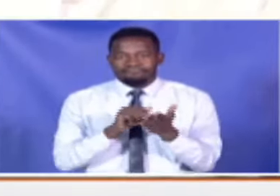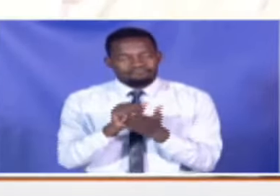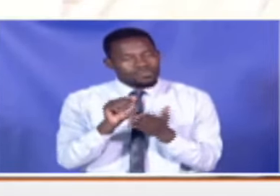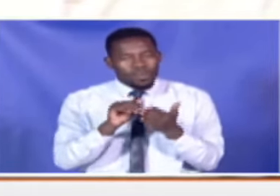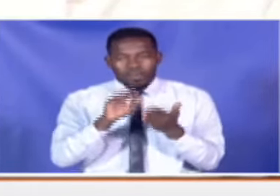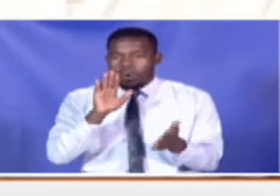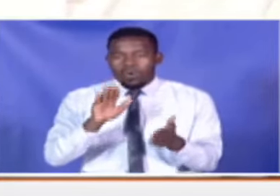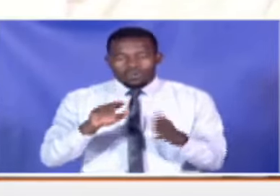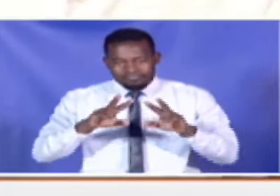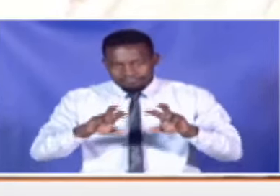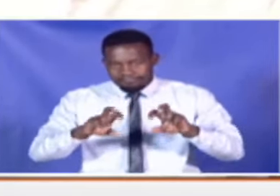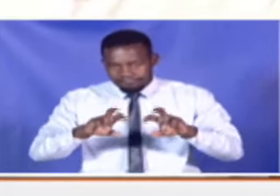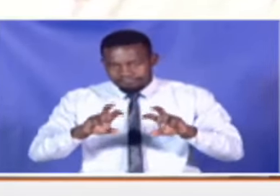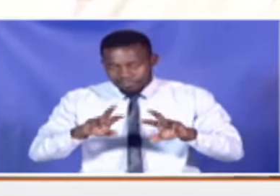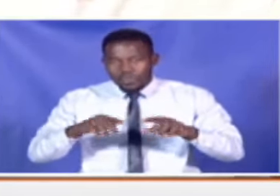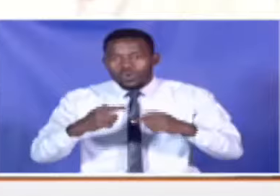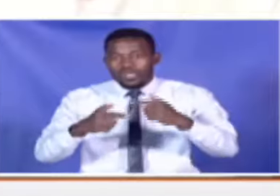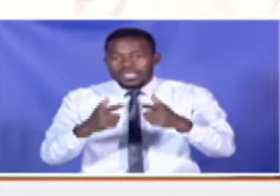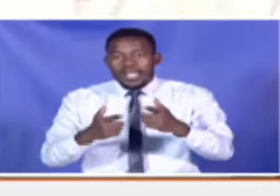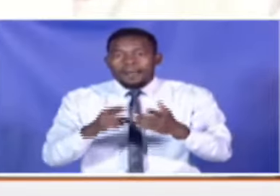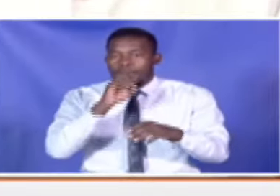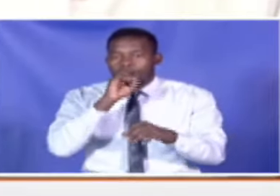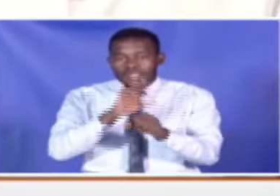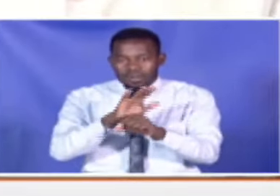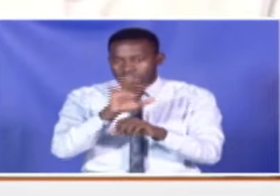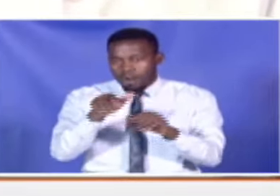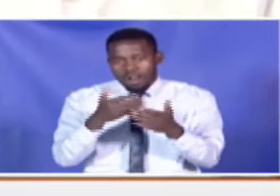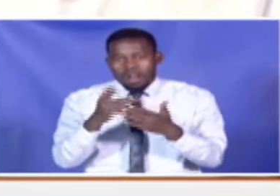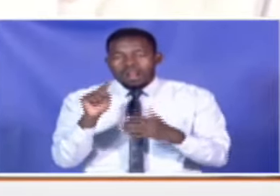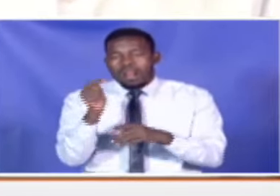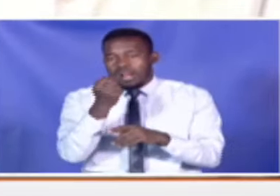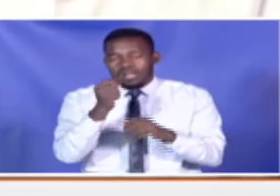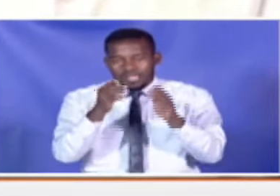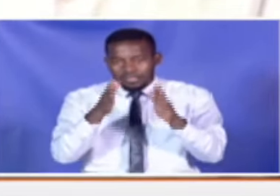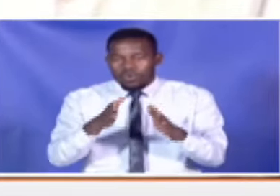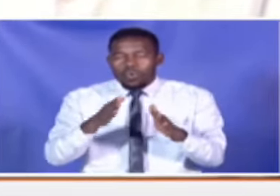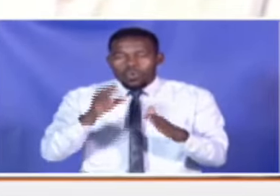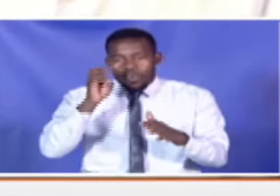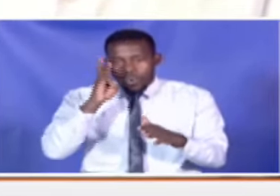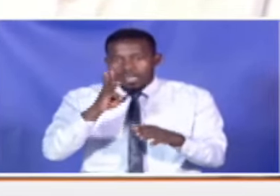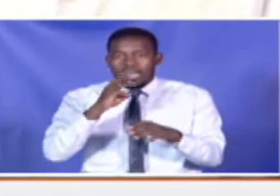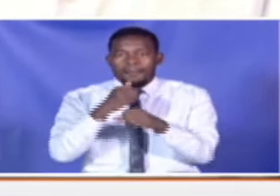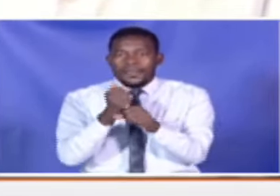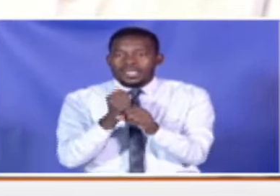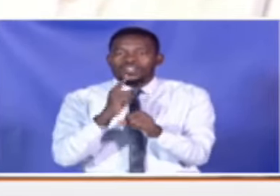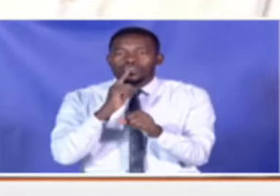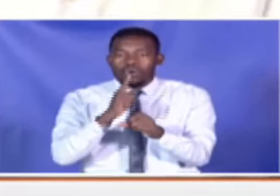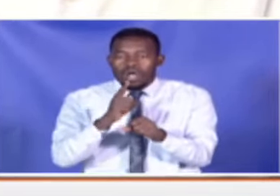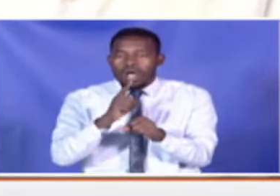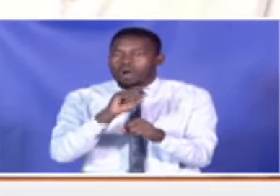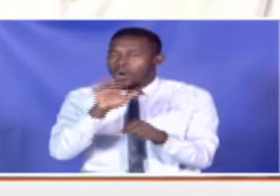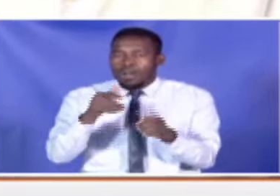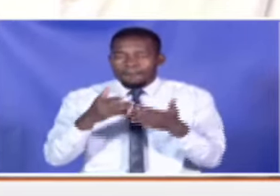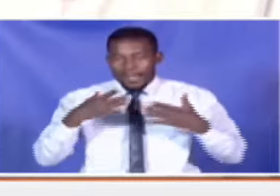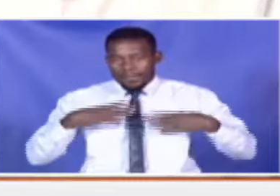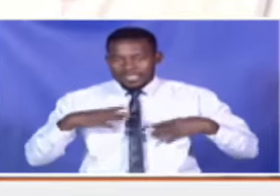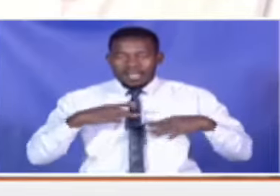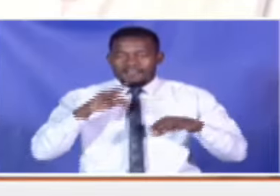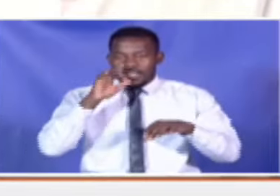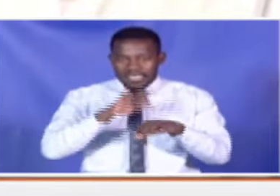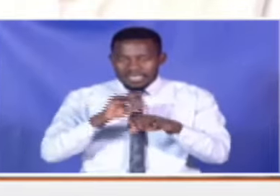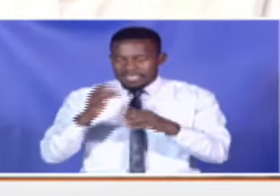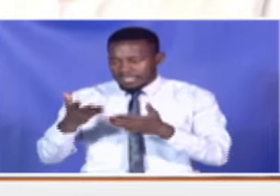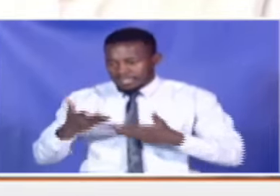livelihoods. And I want to assure Kenyans that we will make sure that the affected receive the supplies in